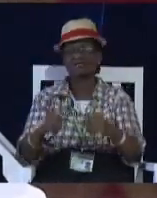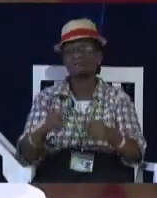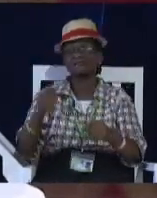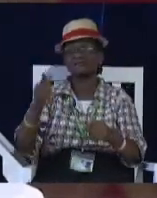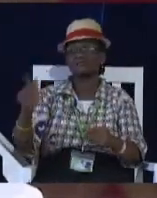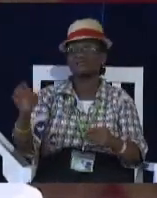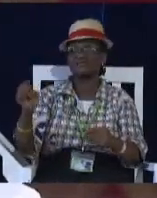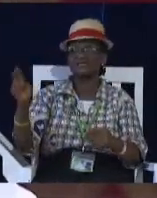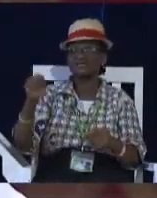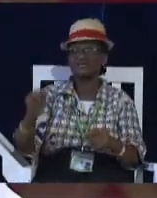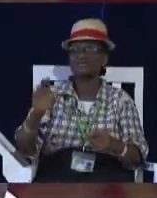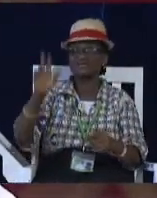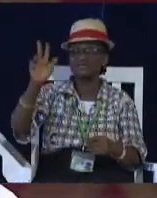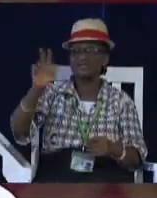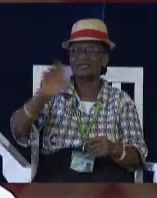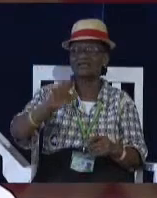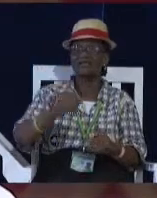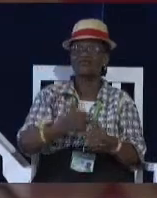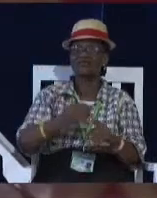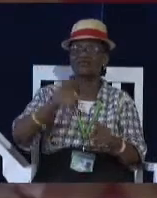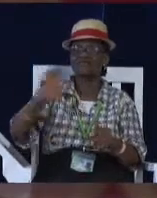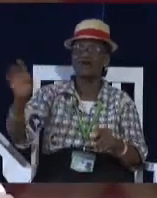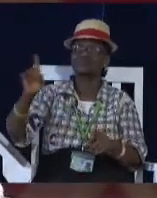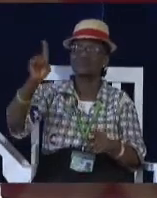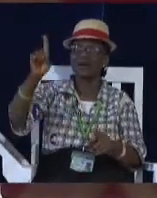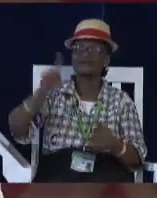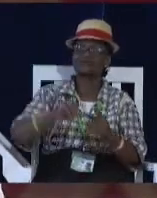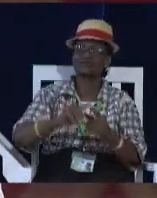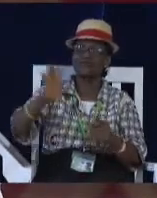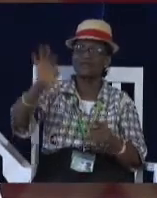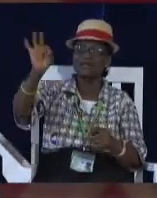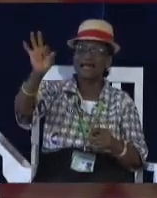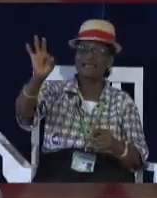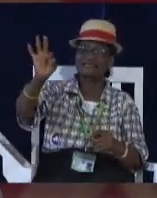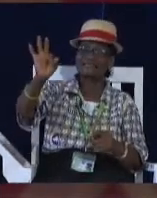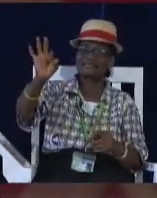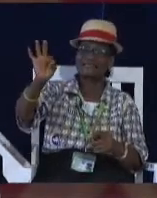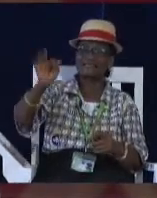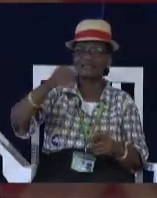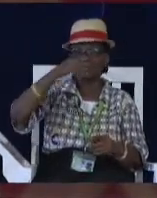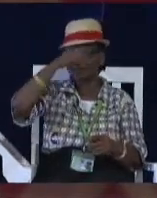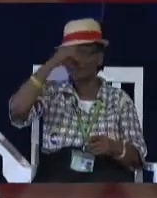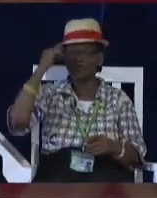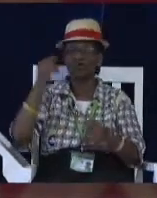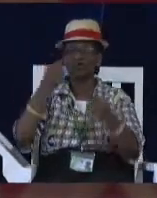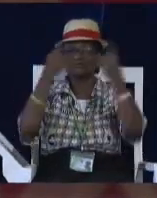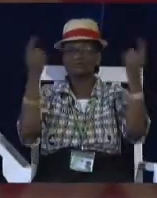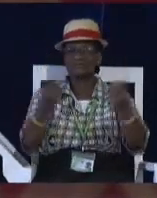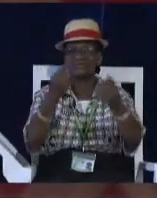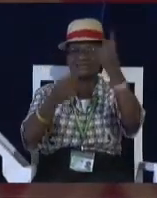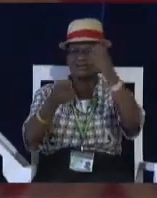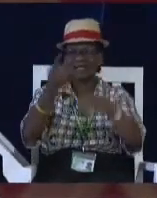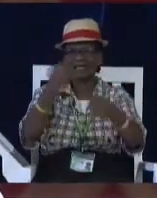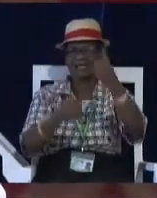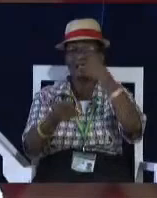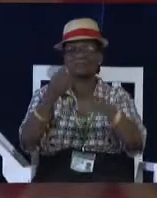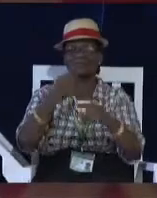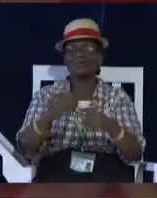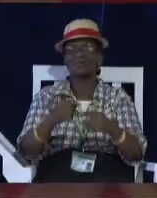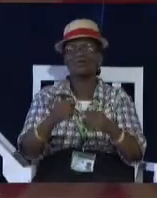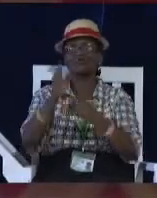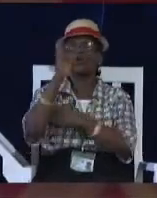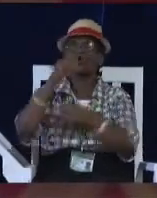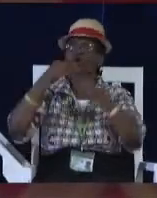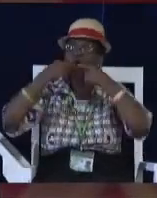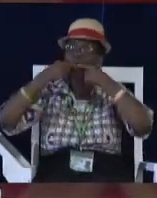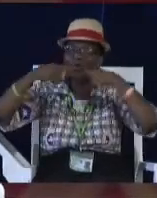19. Genesis 3 from verse 1 to 19. Because sin came, God pronounced